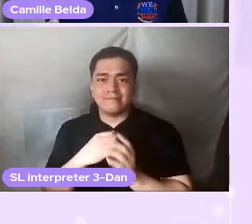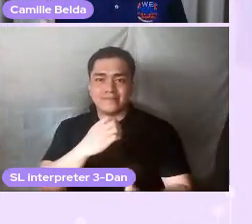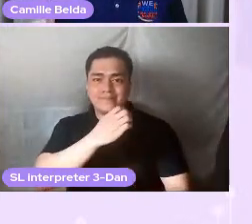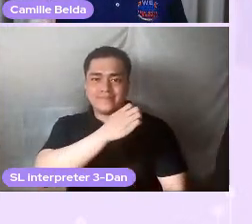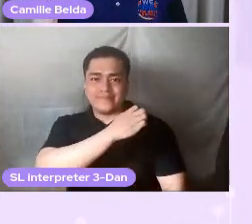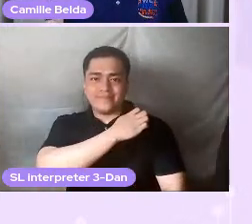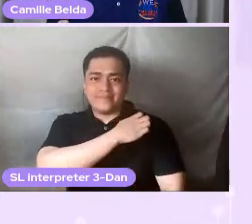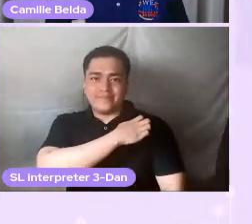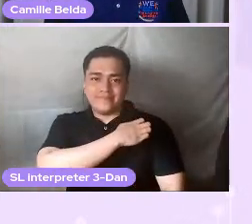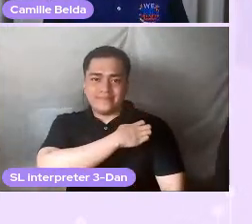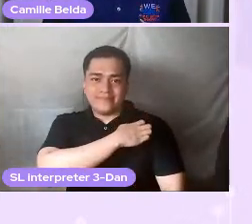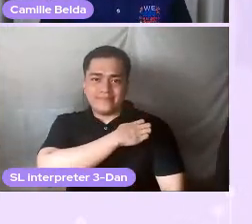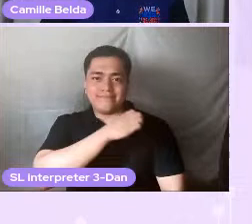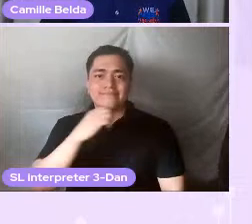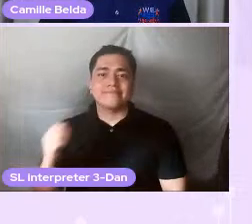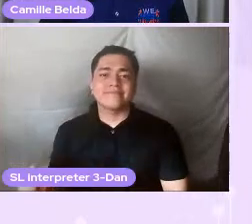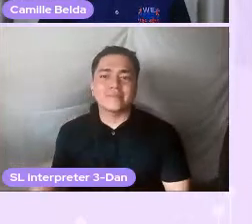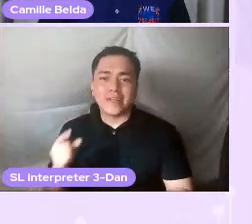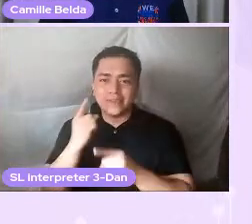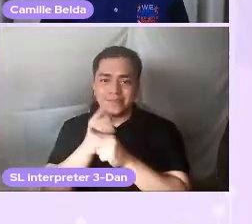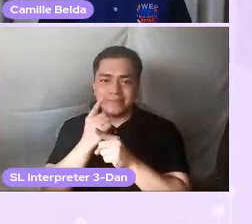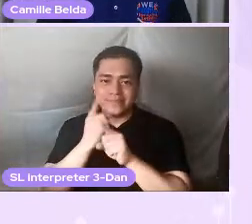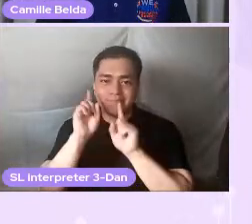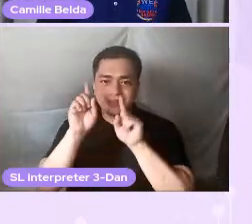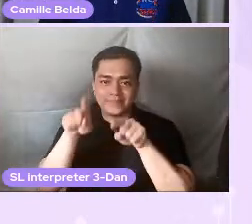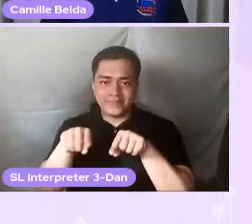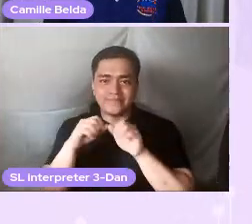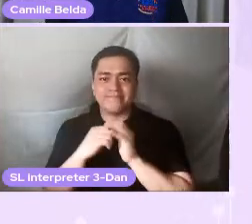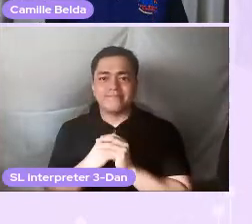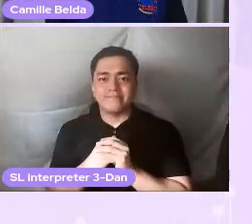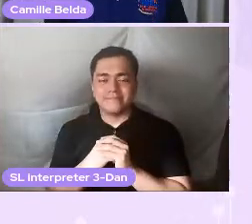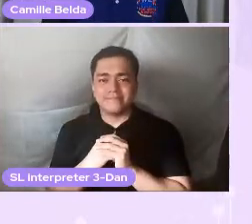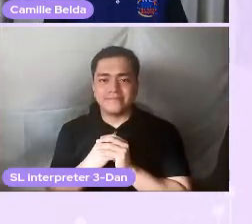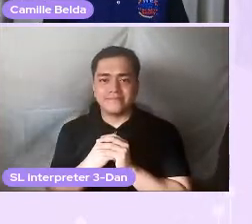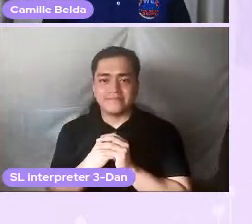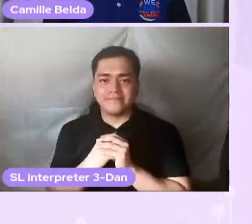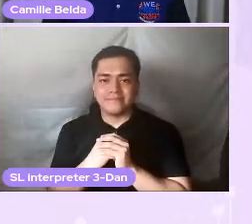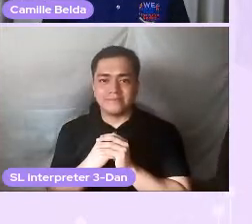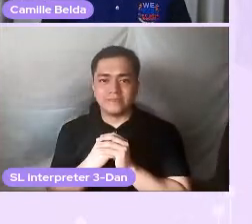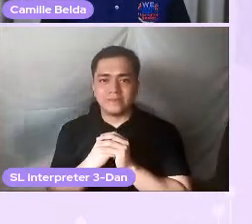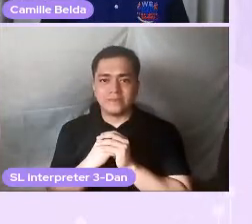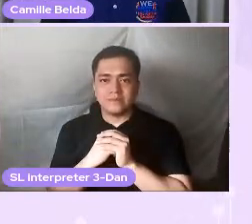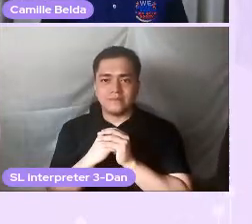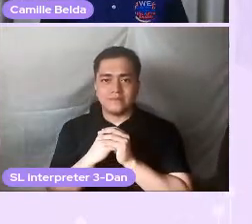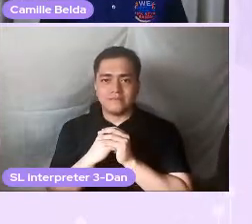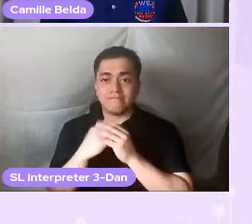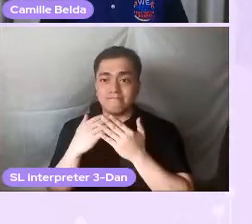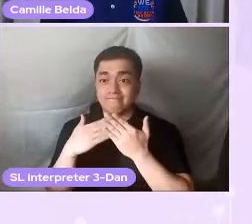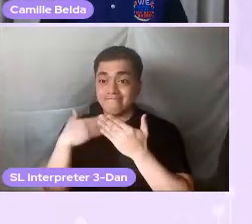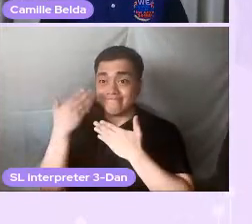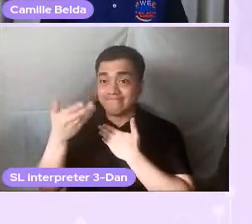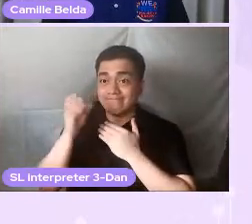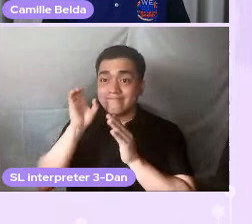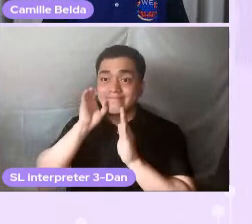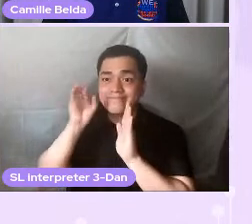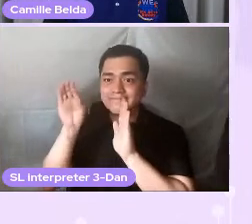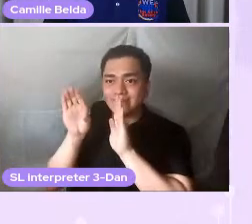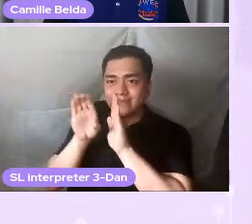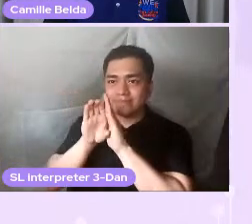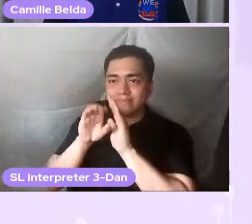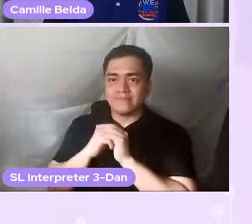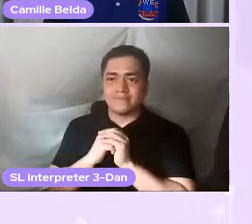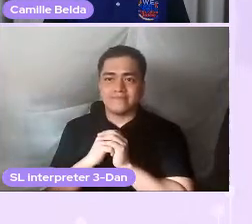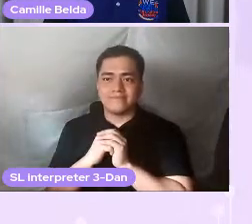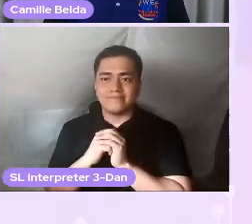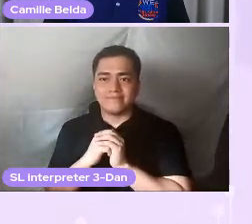Empower! Okay. Empower is the correct answer. Next item, crack the code, item number 7.